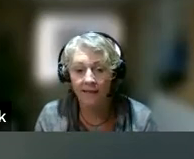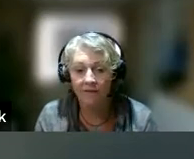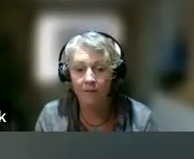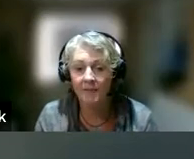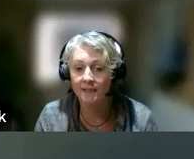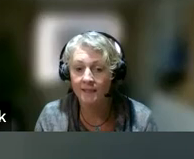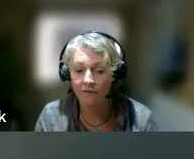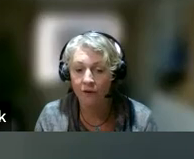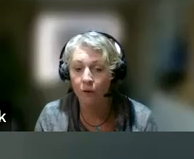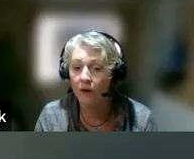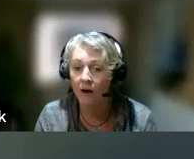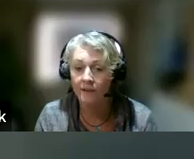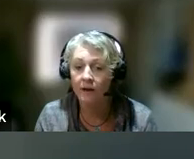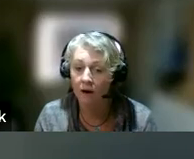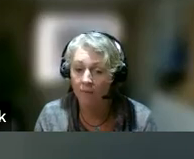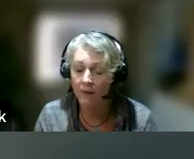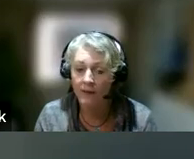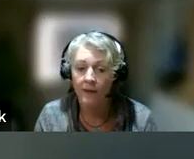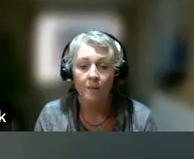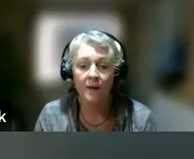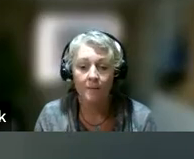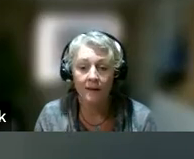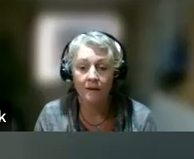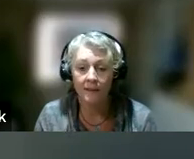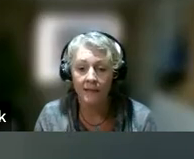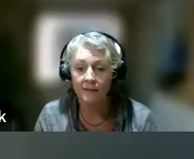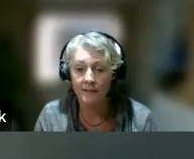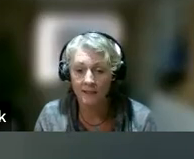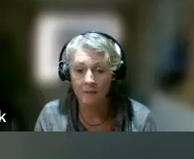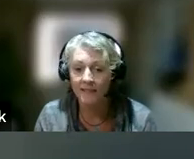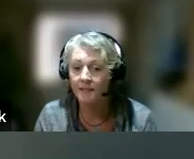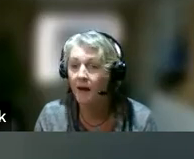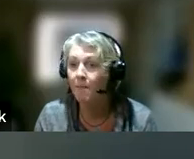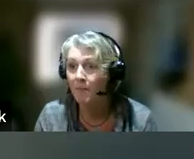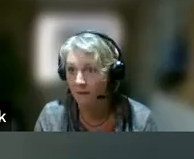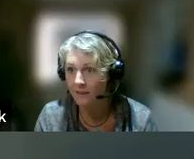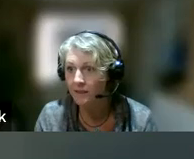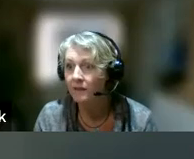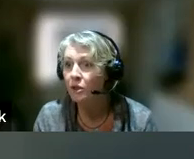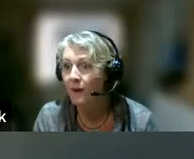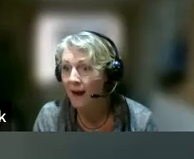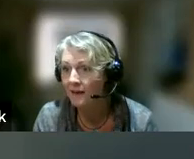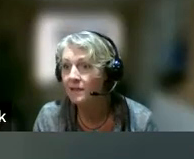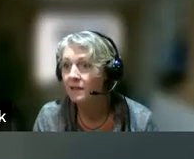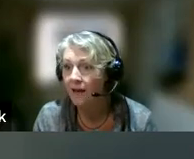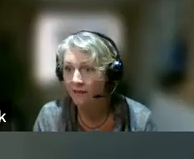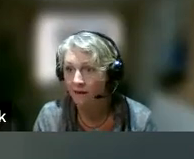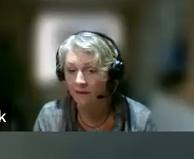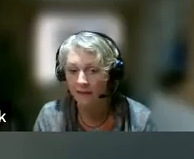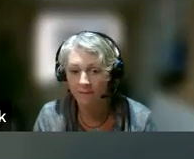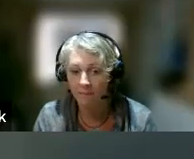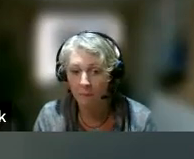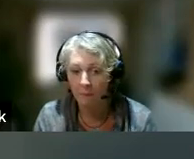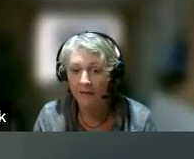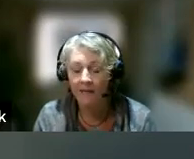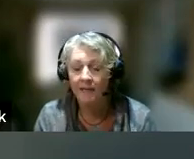not leave them to suffer or cause harm. But our medical legal system is not built to act